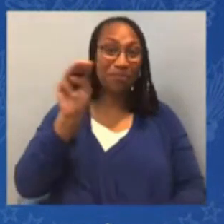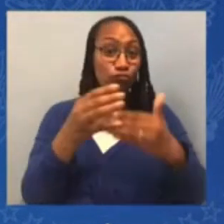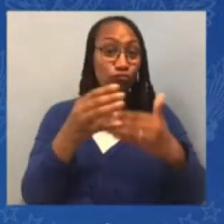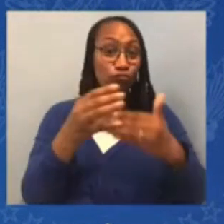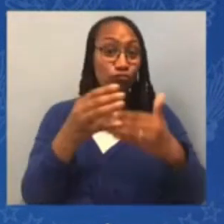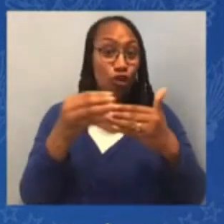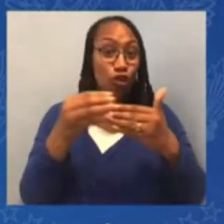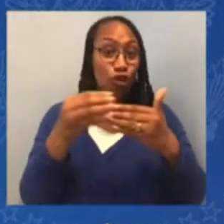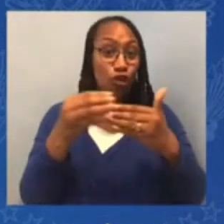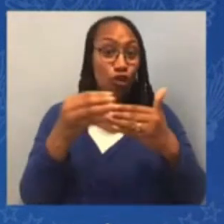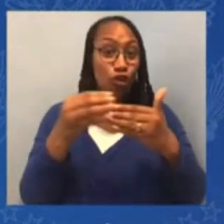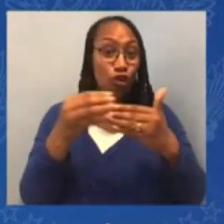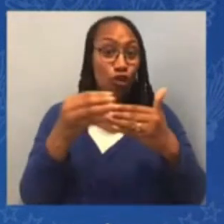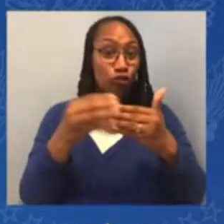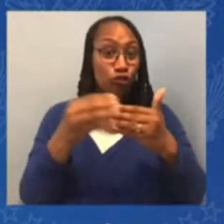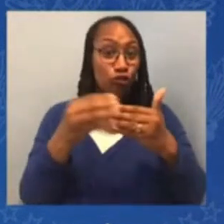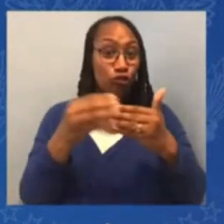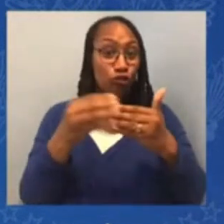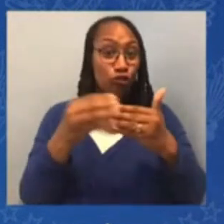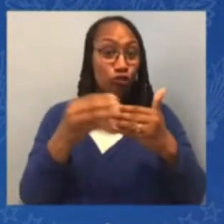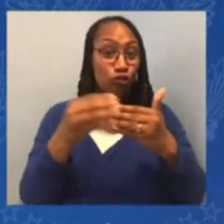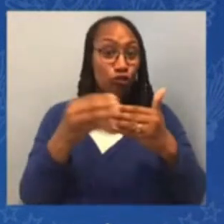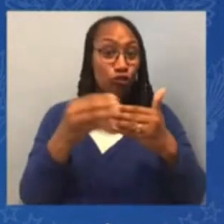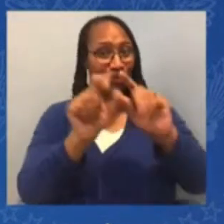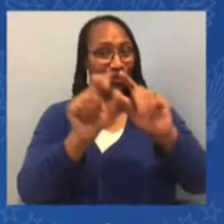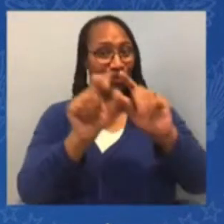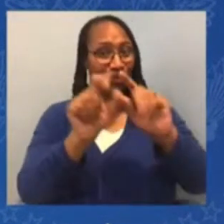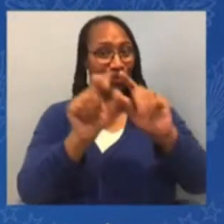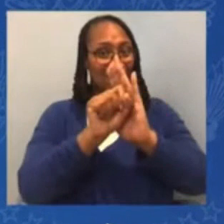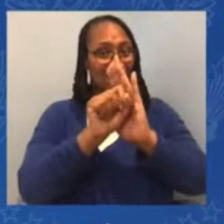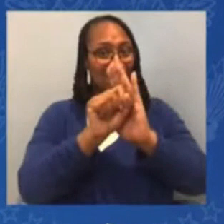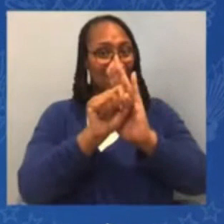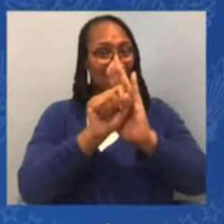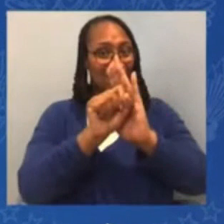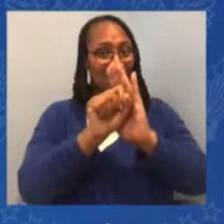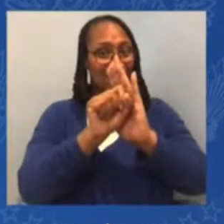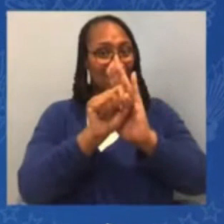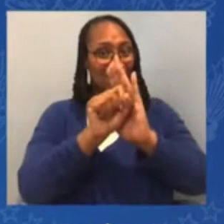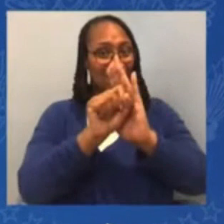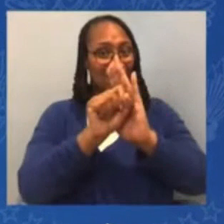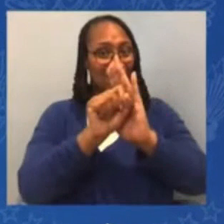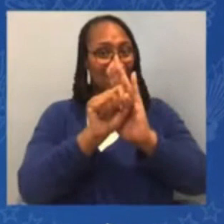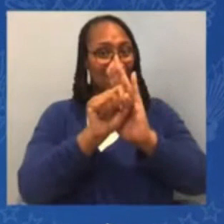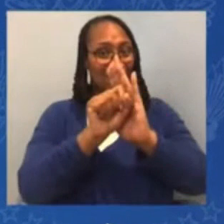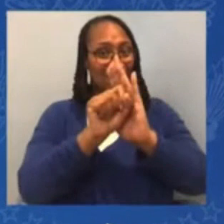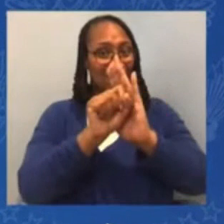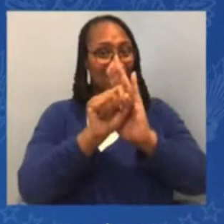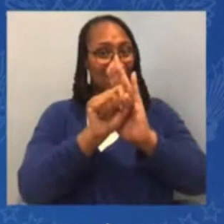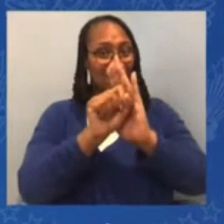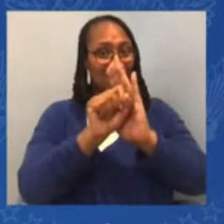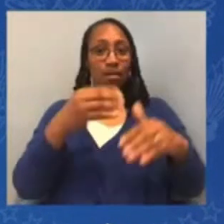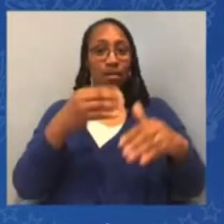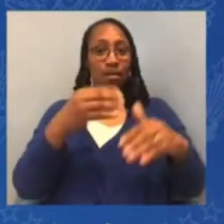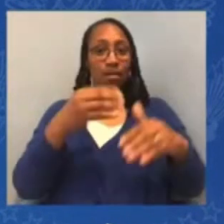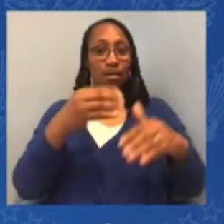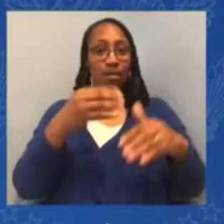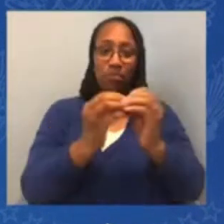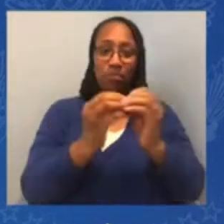safer, improve access to mental health services, and help young people deal with the grief